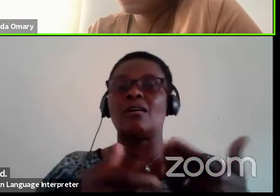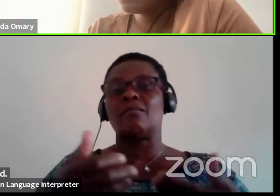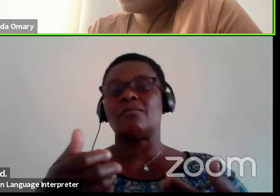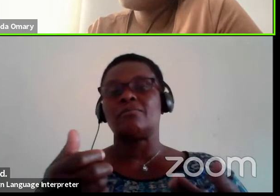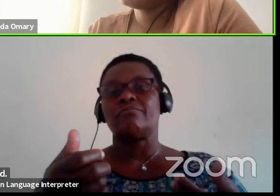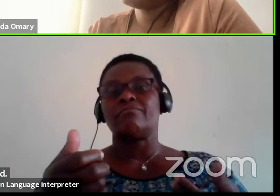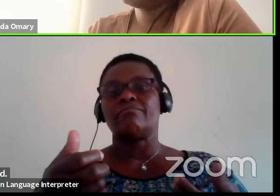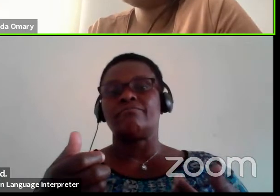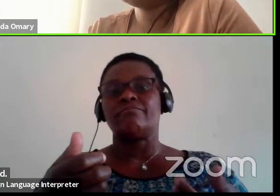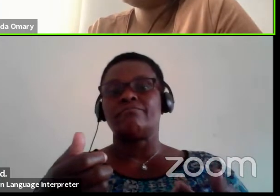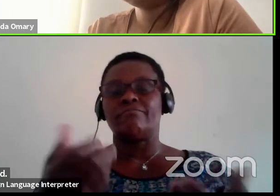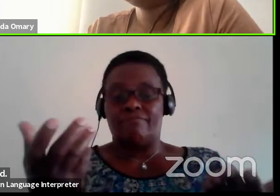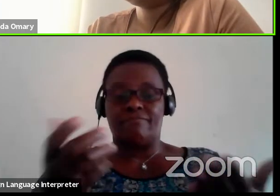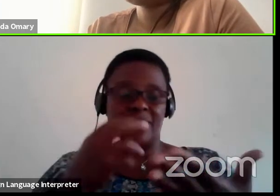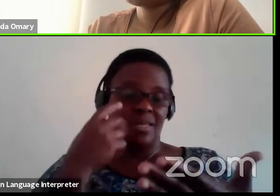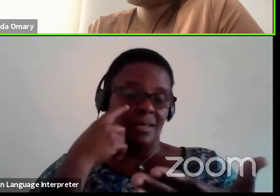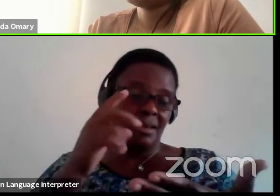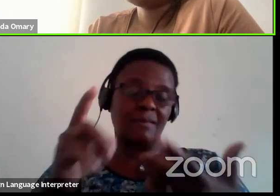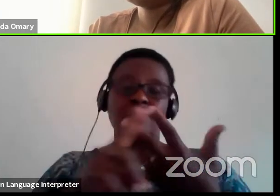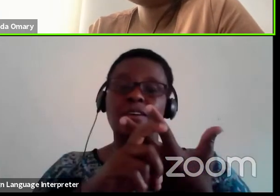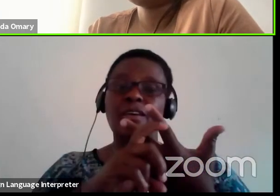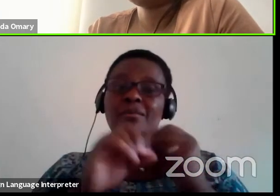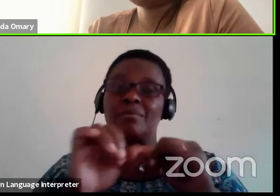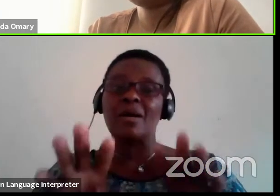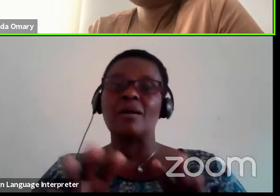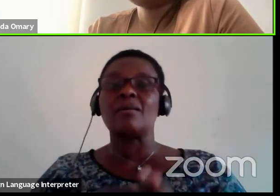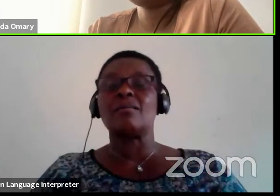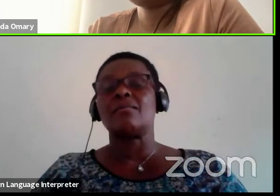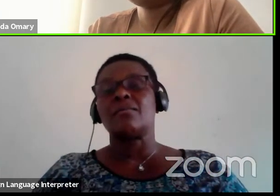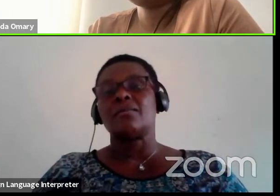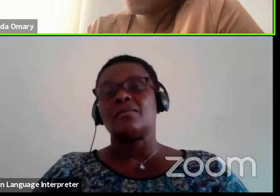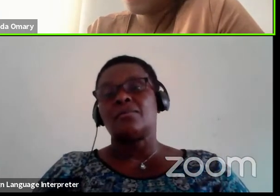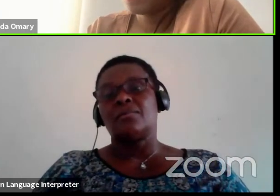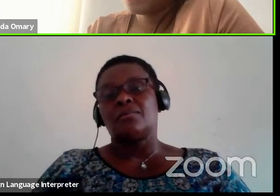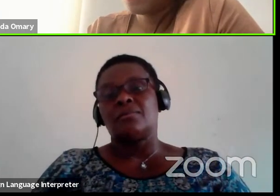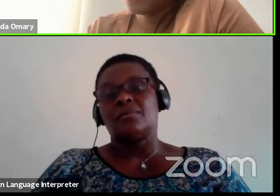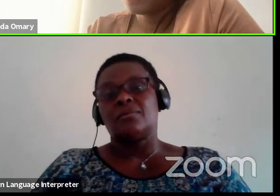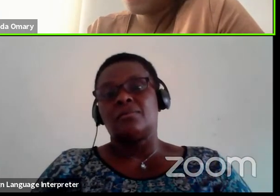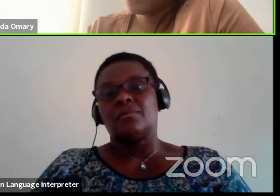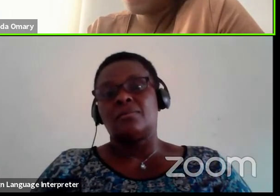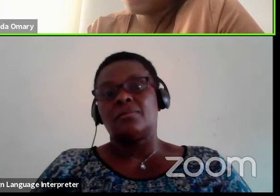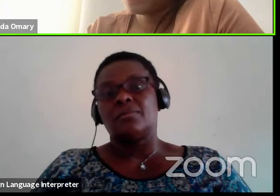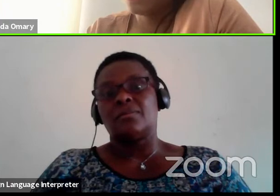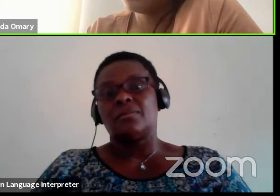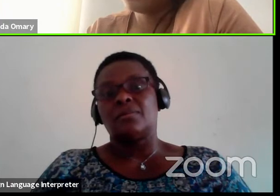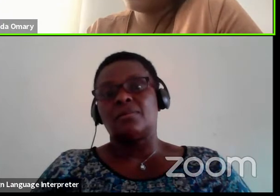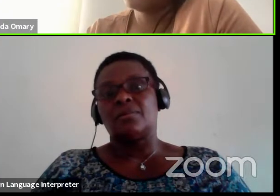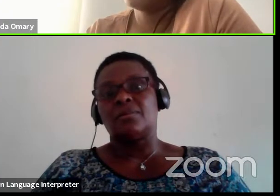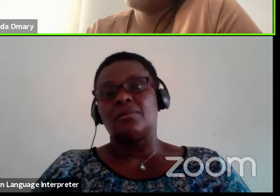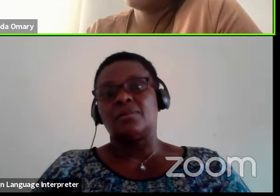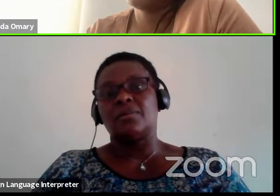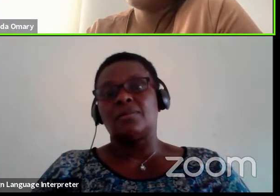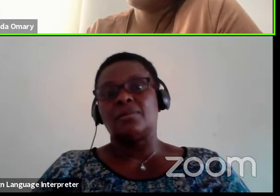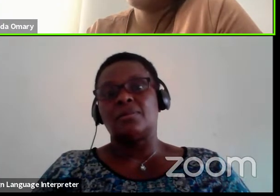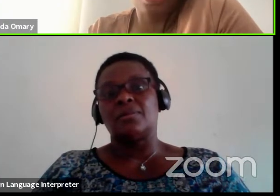that. And also if phone malfunctions